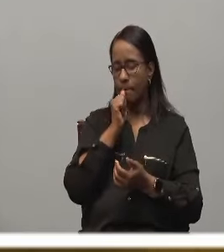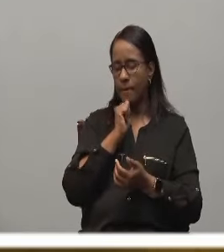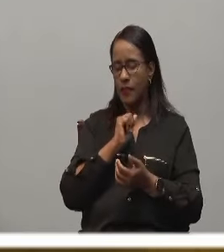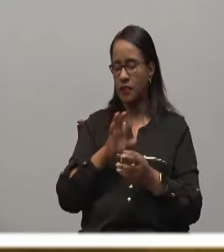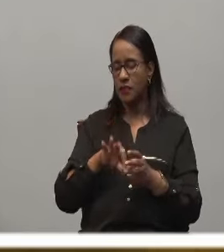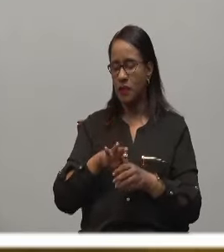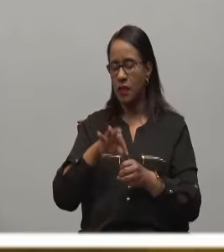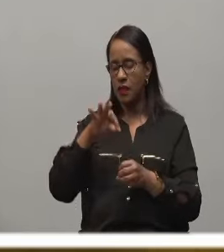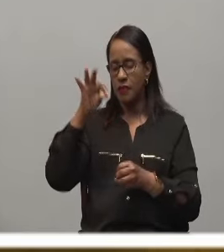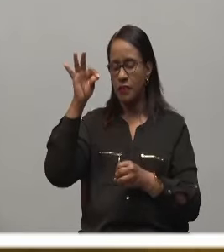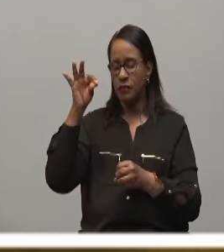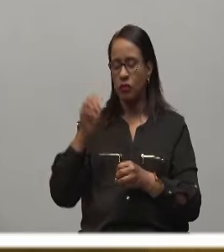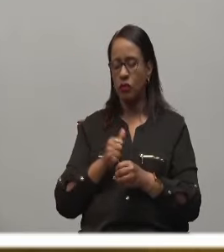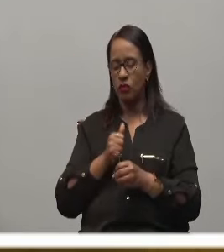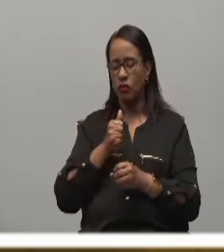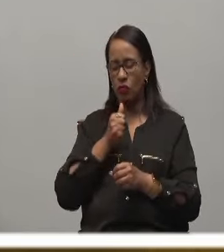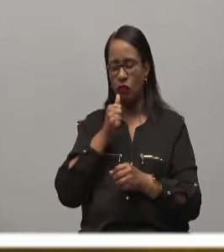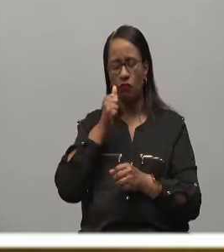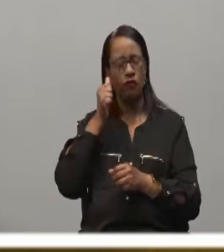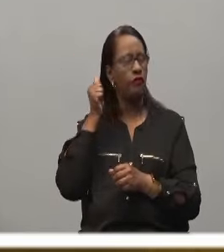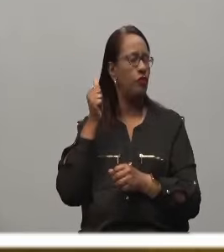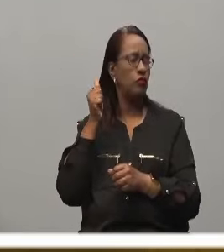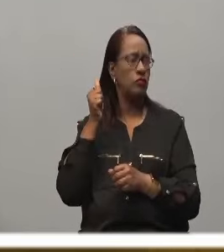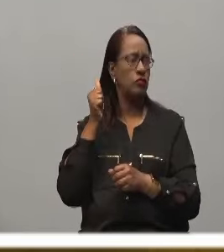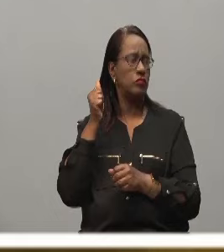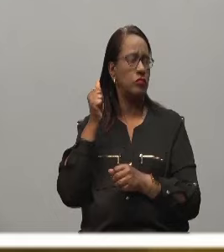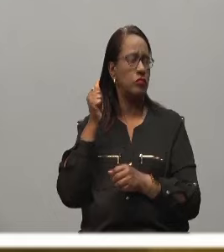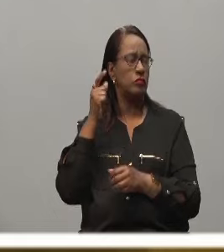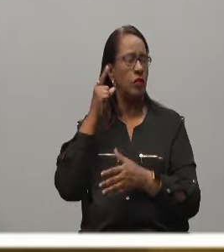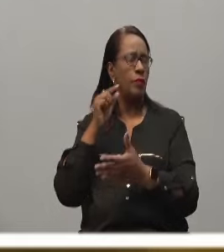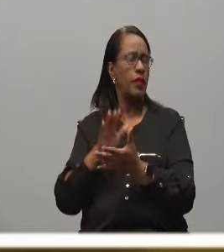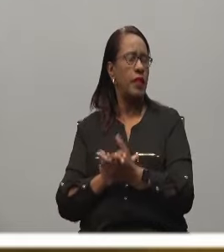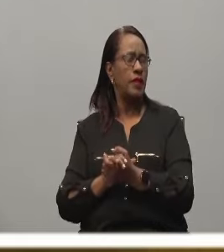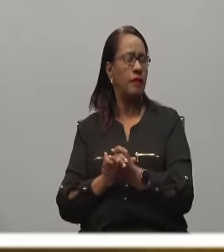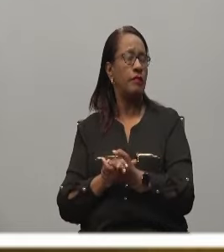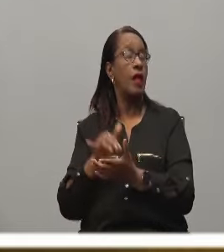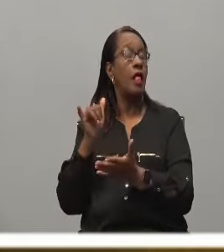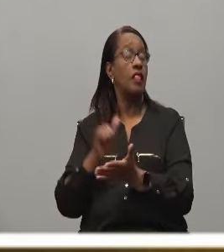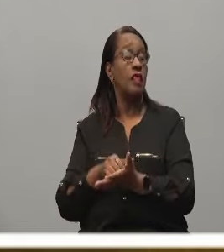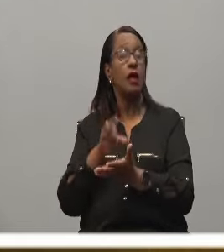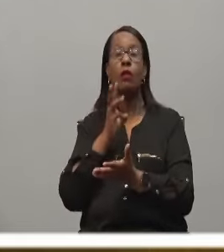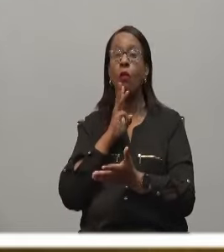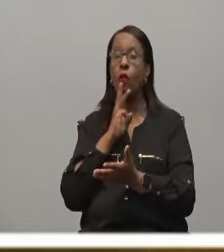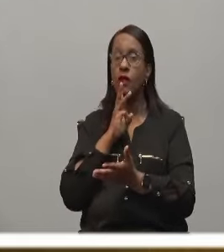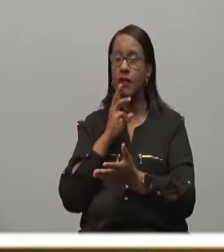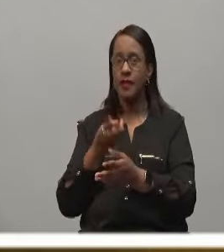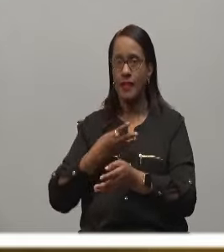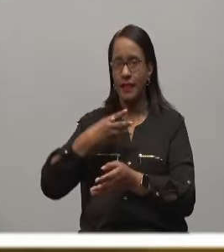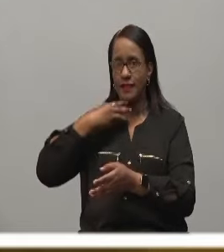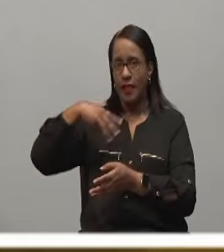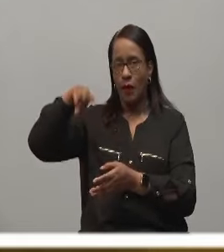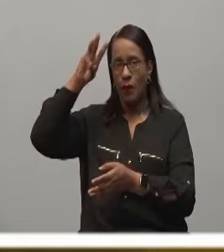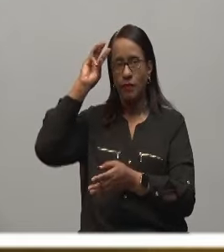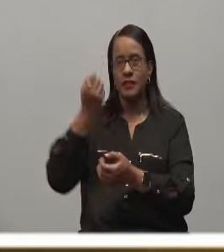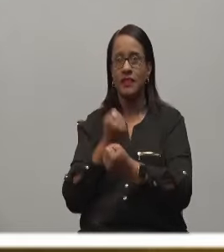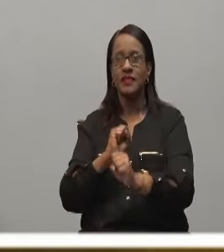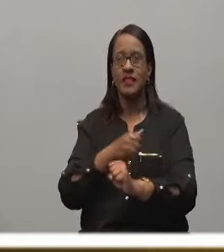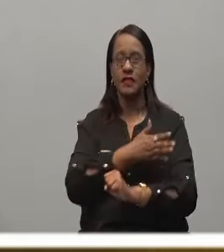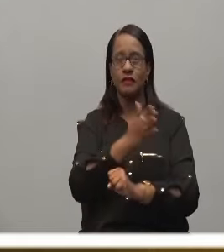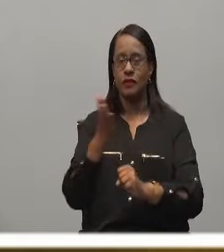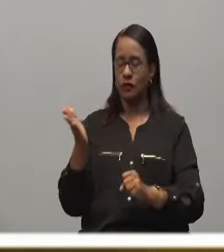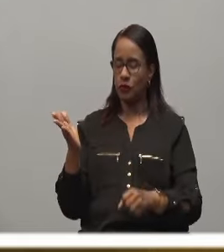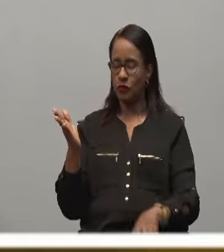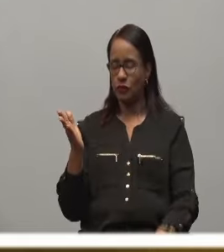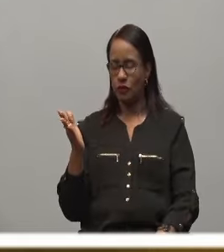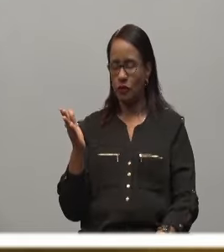spirits refused to believe, that water is a type of baptism which saves you, and which